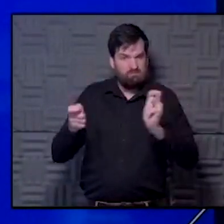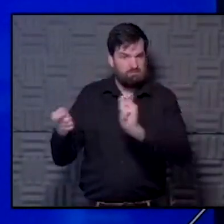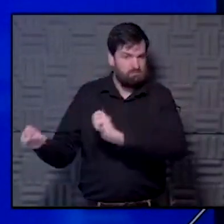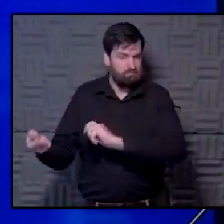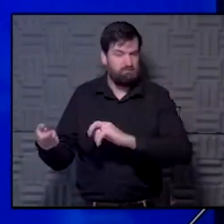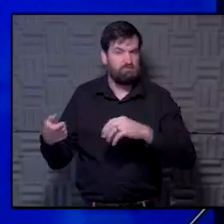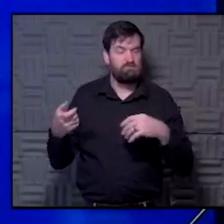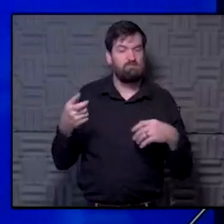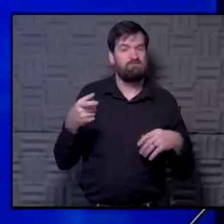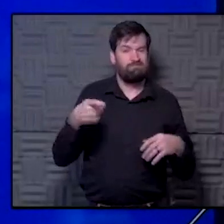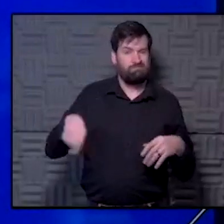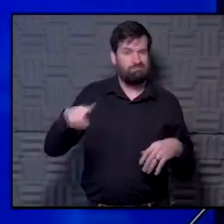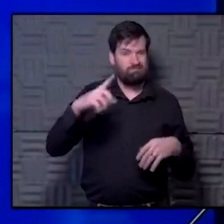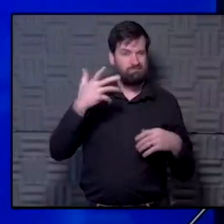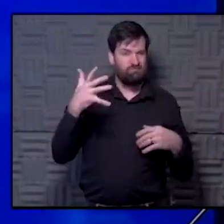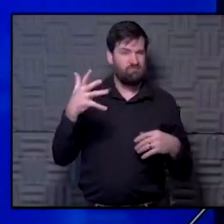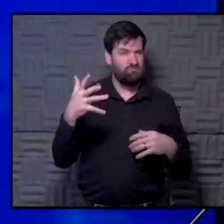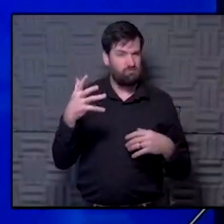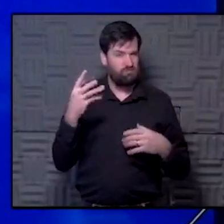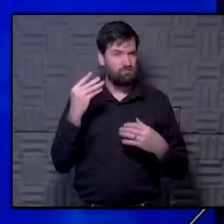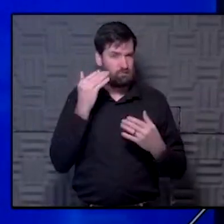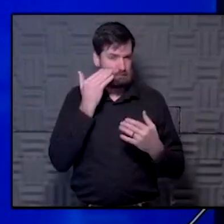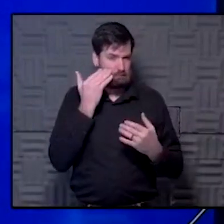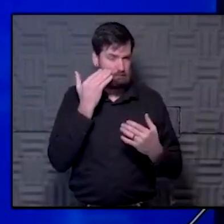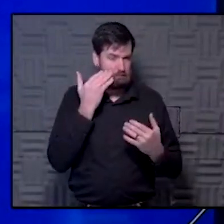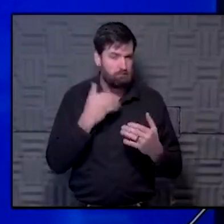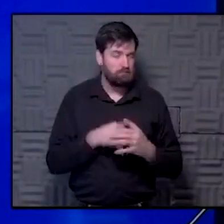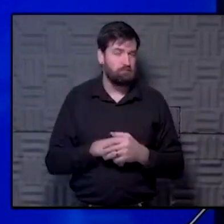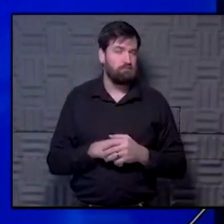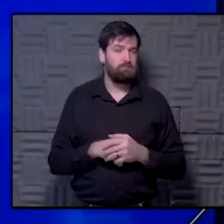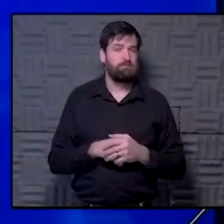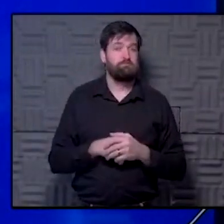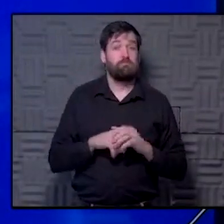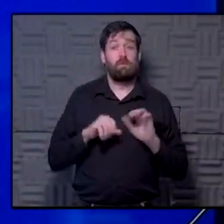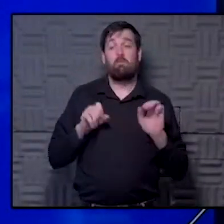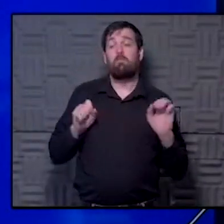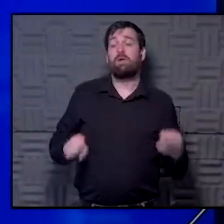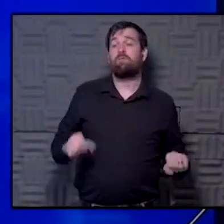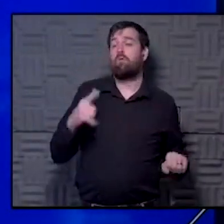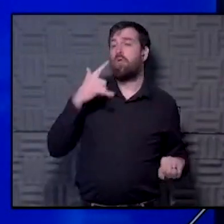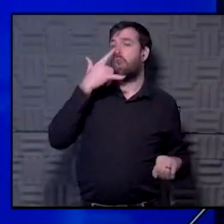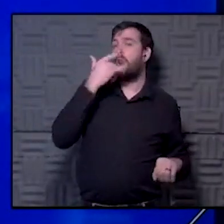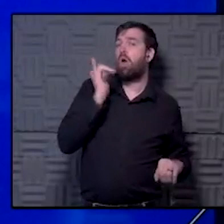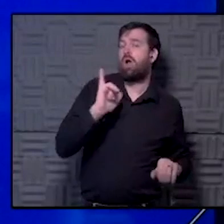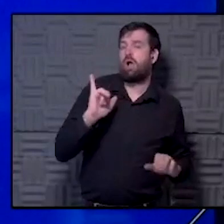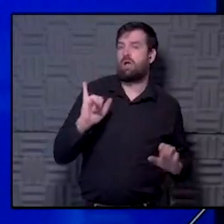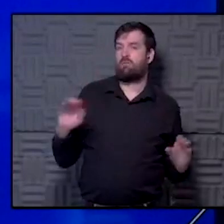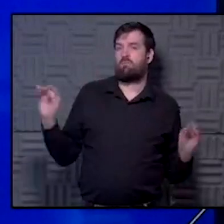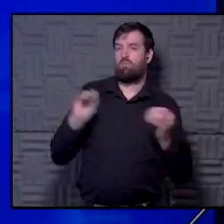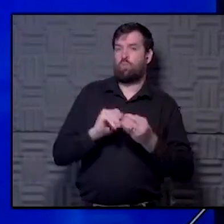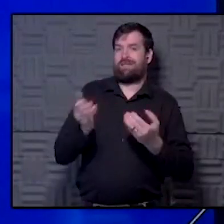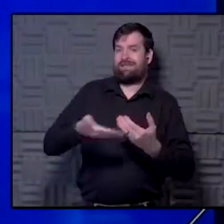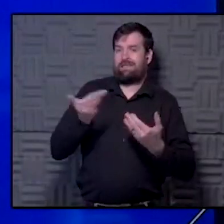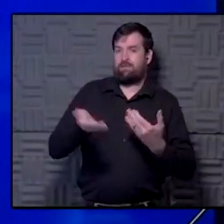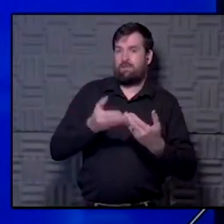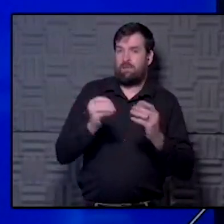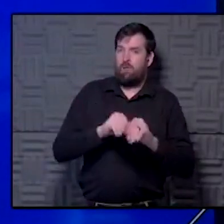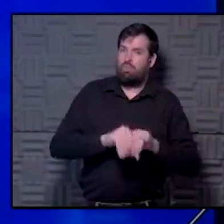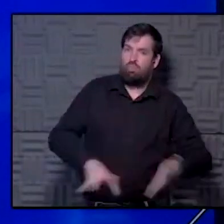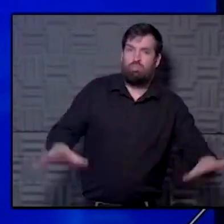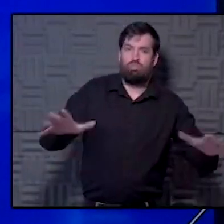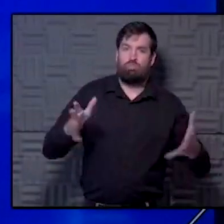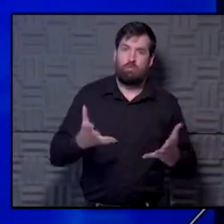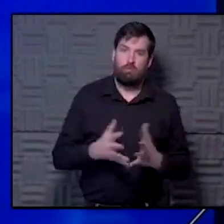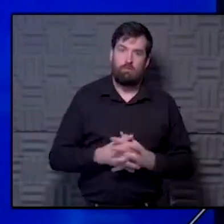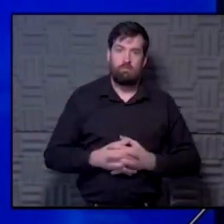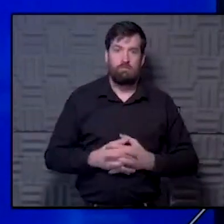concern that you've probably heard a bit about, that could be or look to be more transmissible. So all